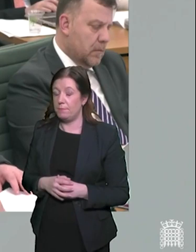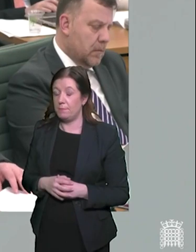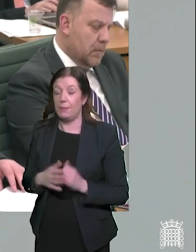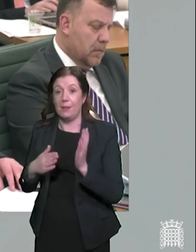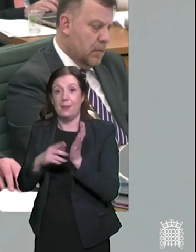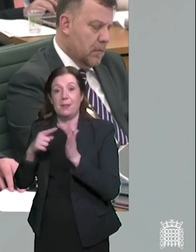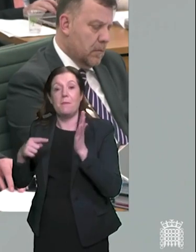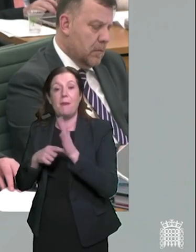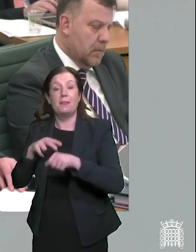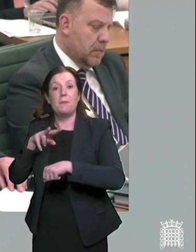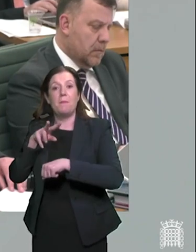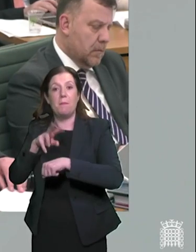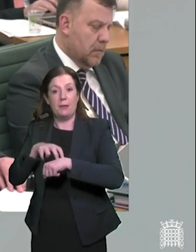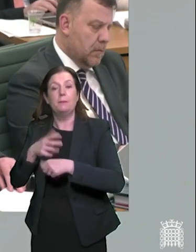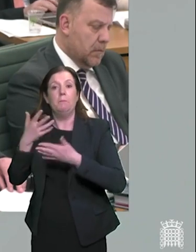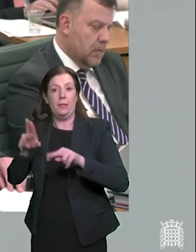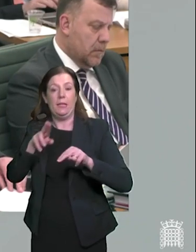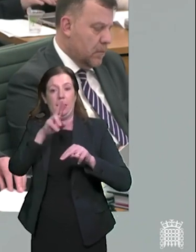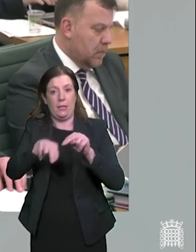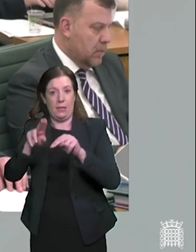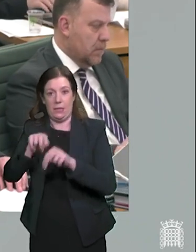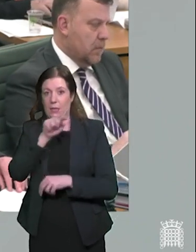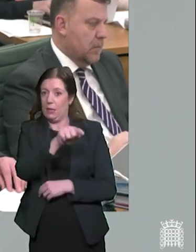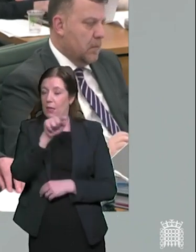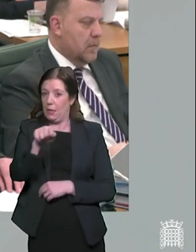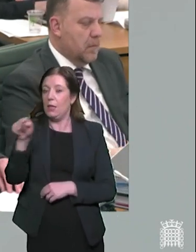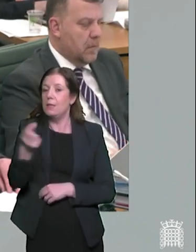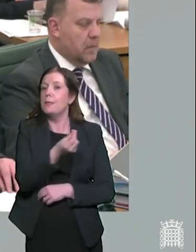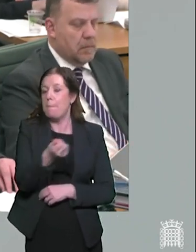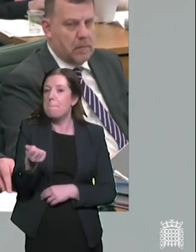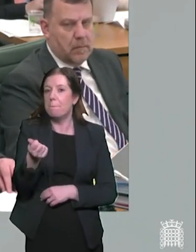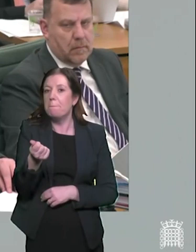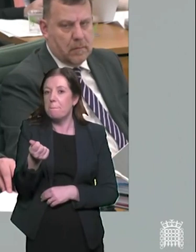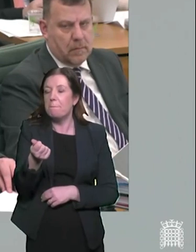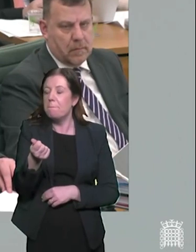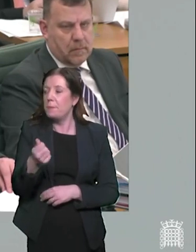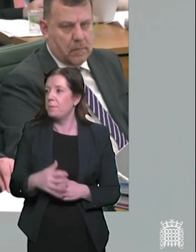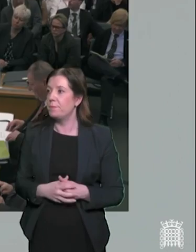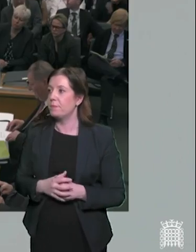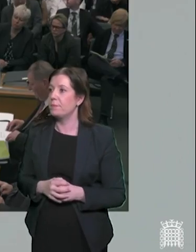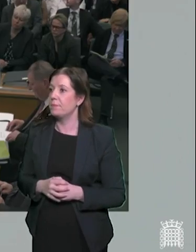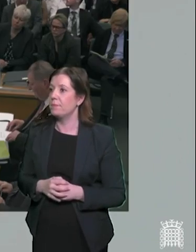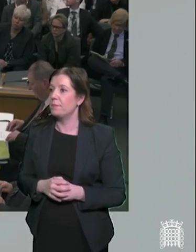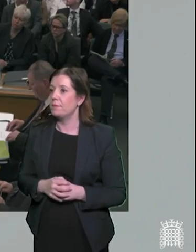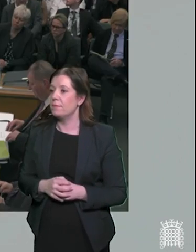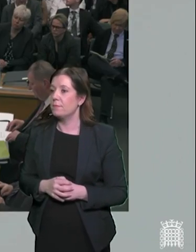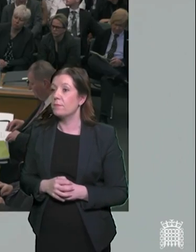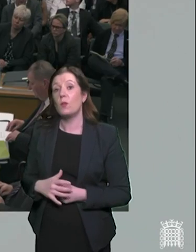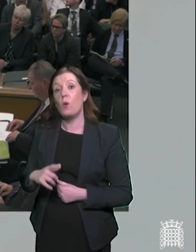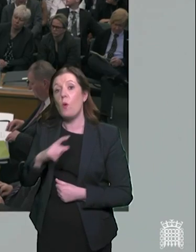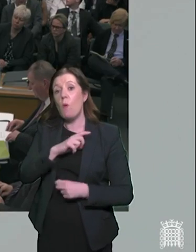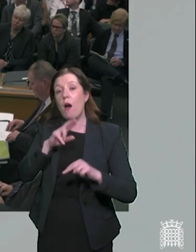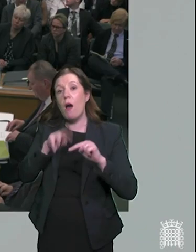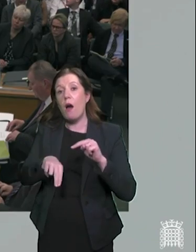Police have confirmed fixed penalty notices were issued to some individuals who attended this gathering, as it breached the